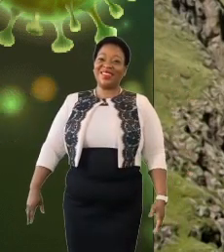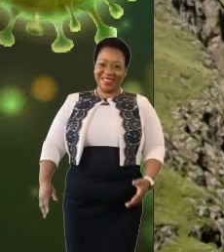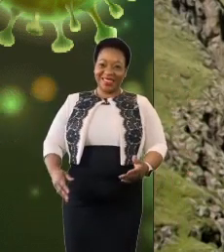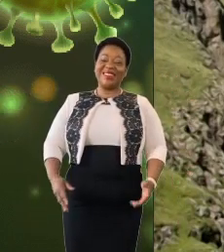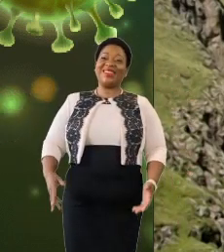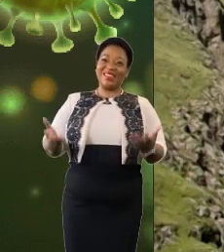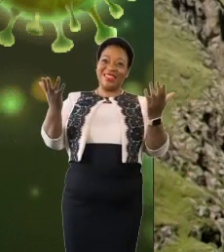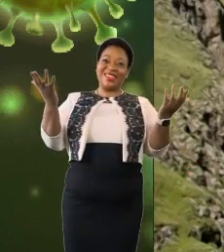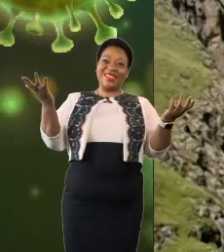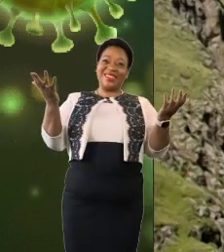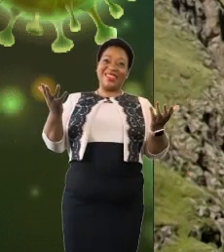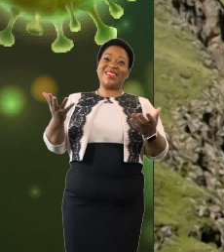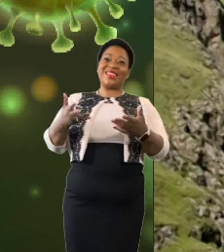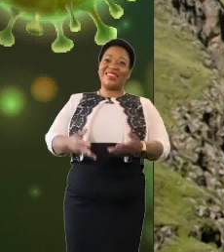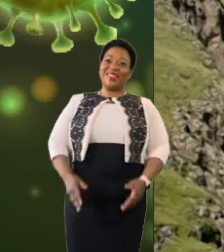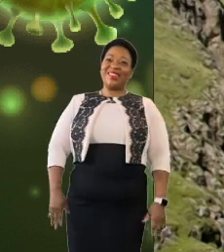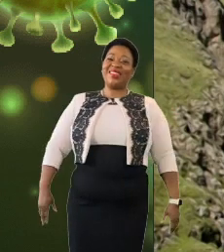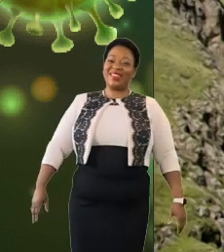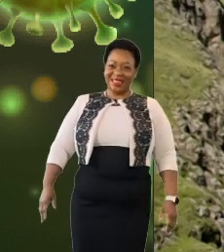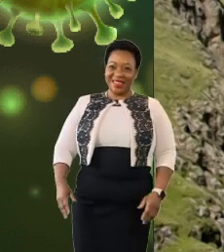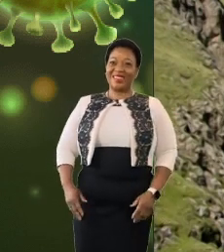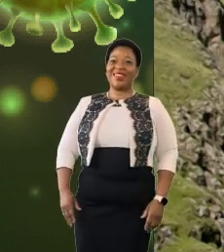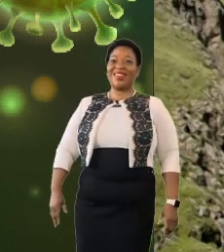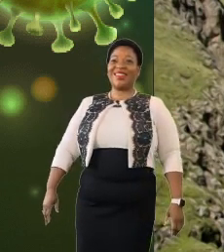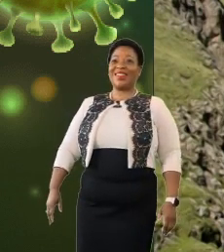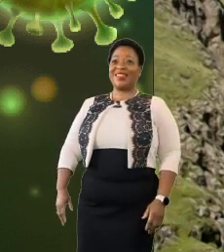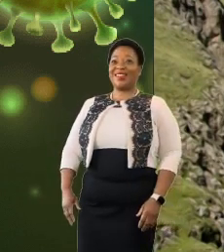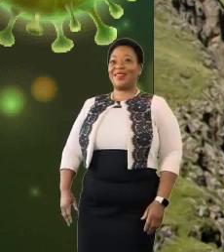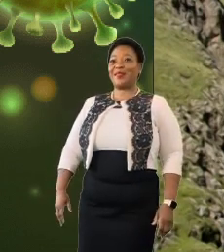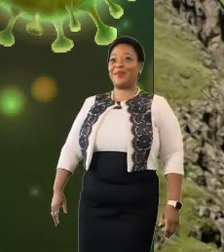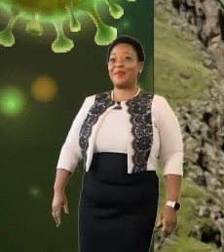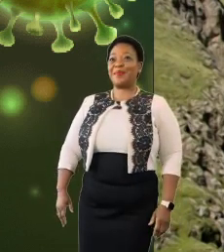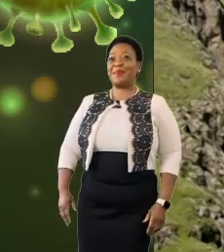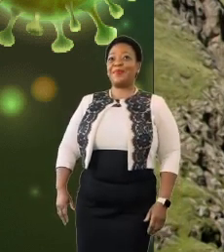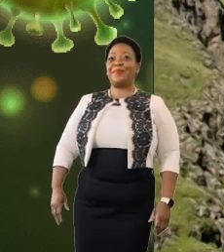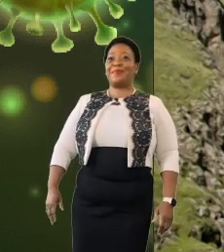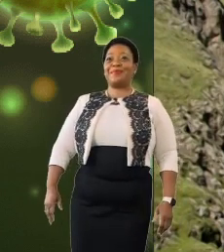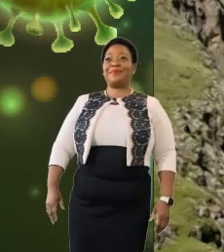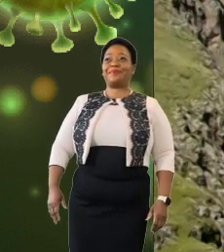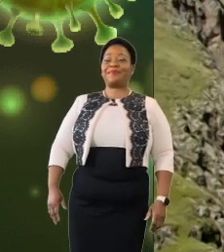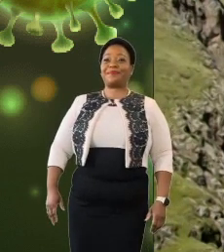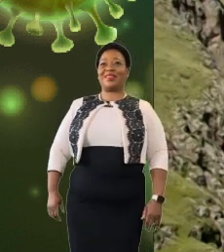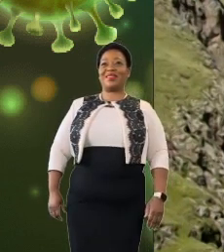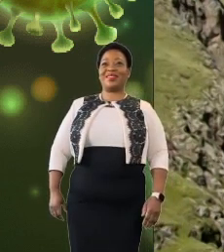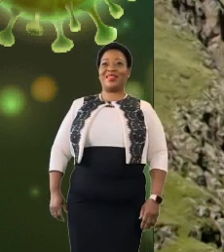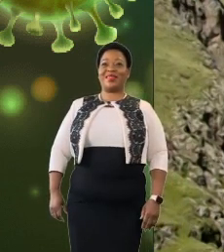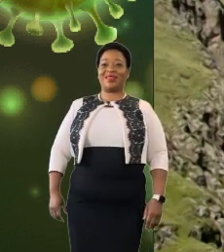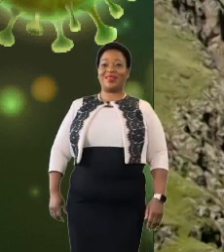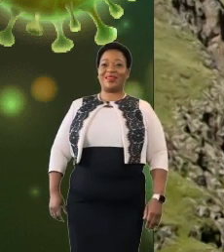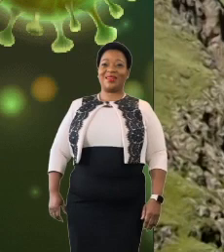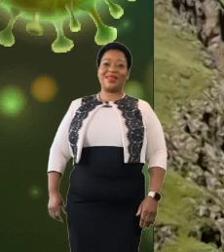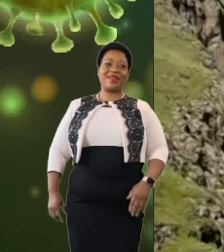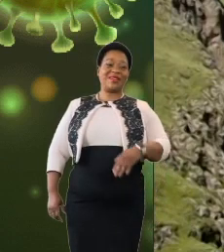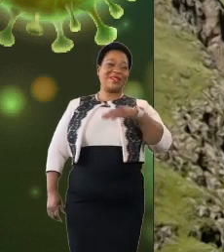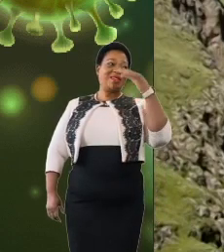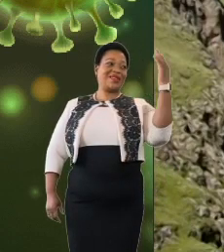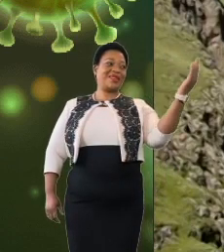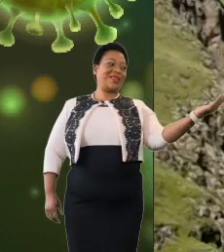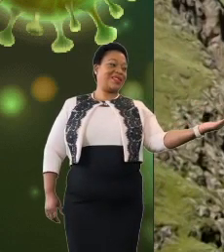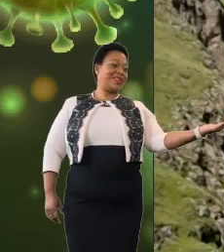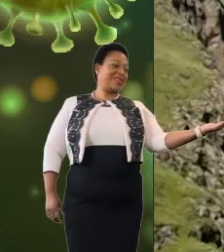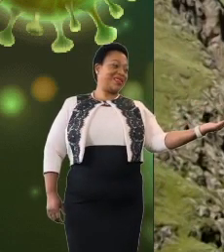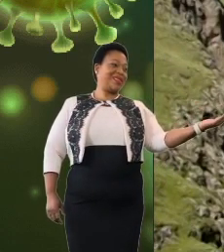development programs throughout the province, linking them with the various CETAs. I think there's a lot of synergy that can come out of this discussion going